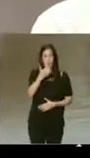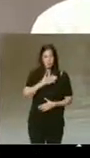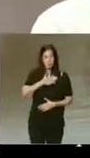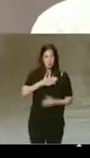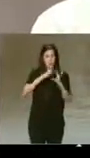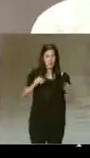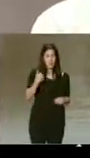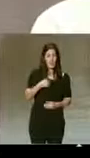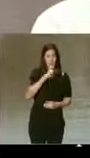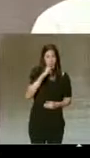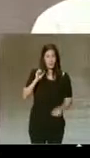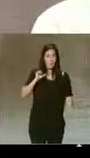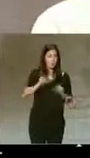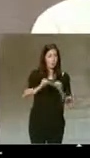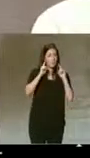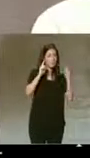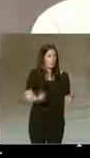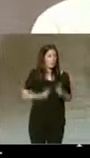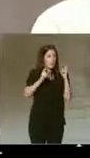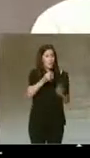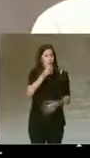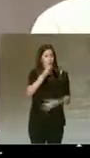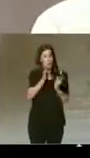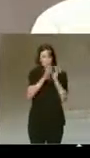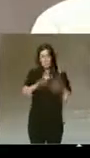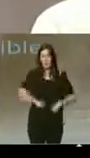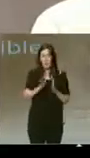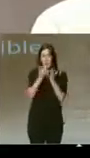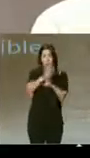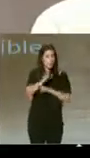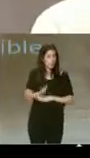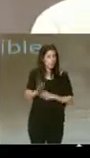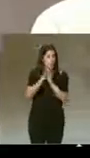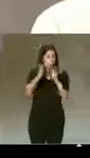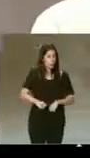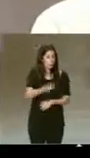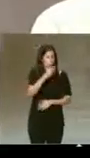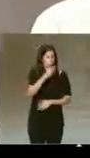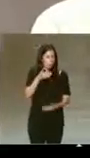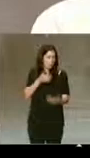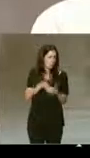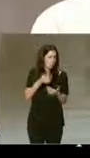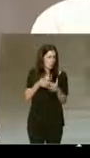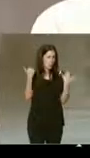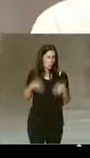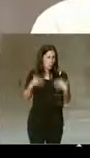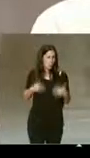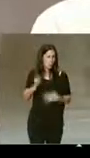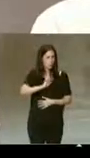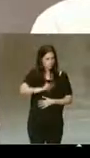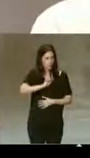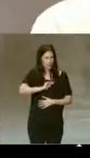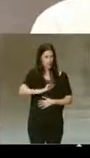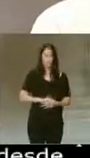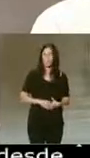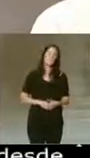virtually impossible. Our university for the past 3 years has tried to access it and it was impossible. So just to